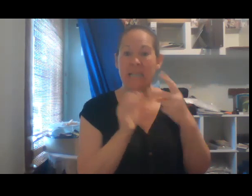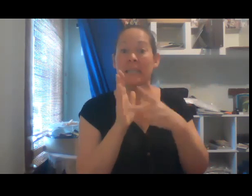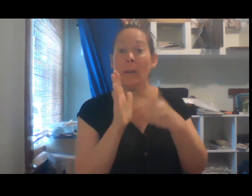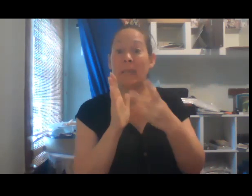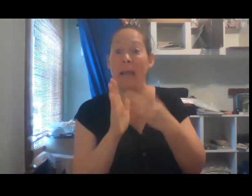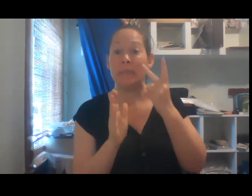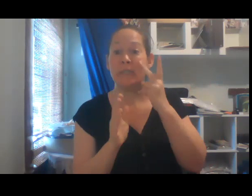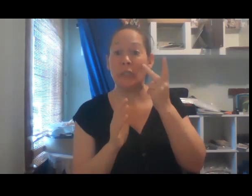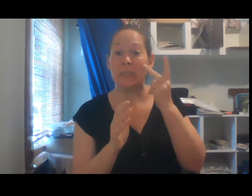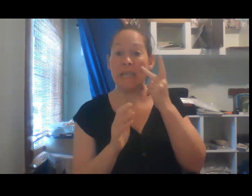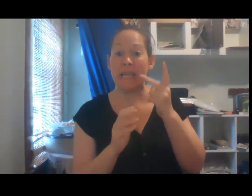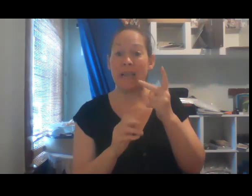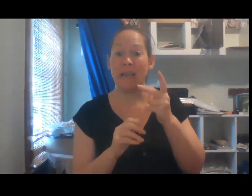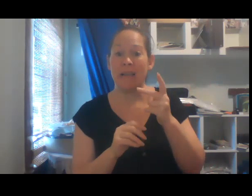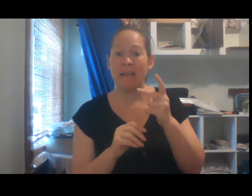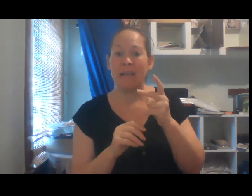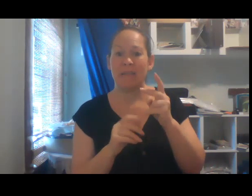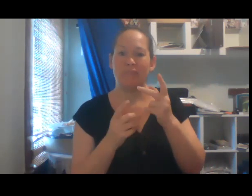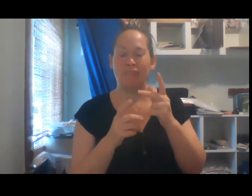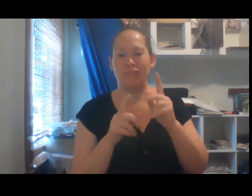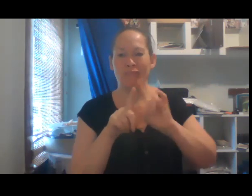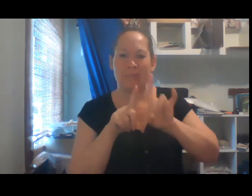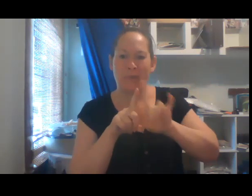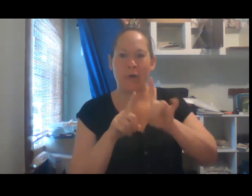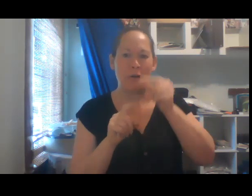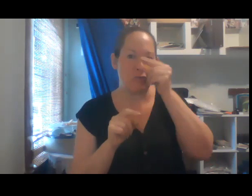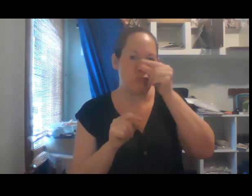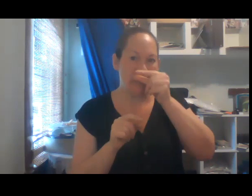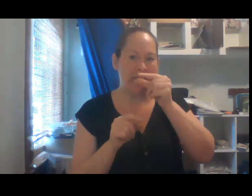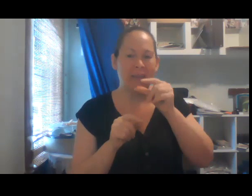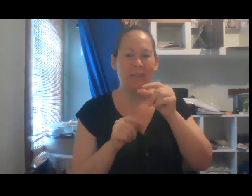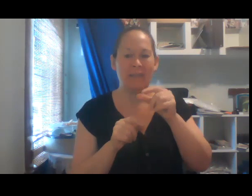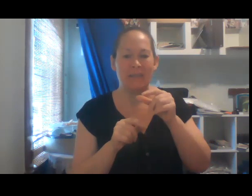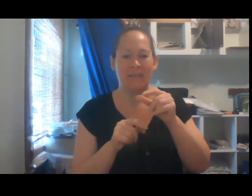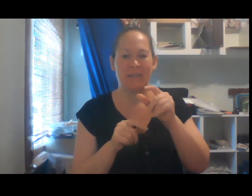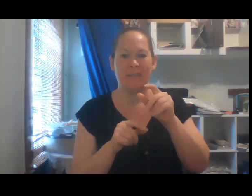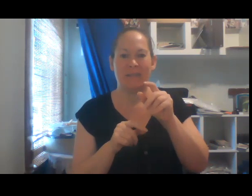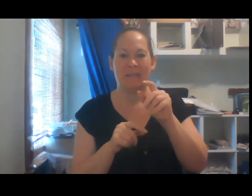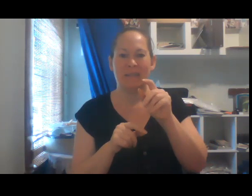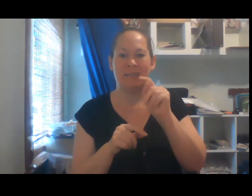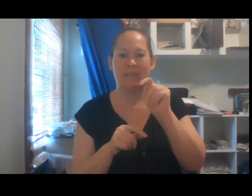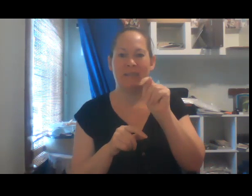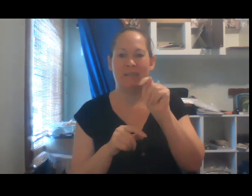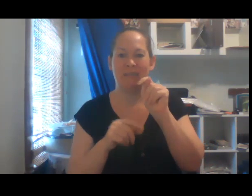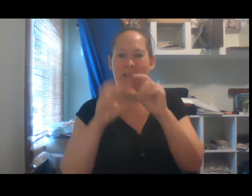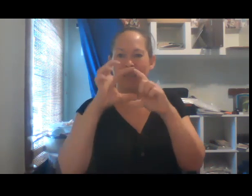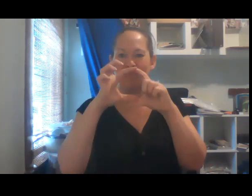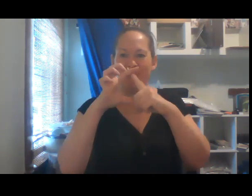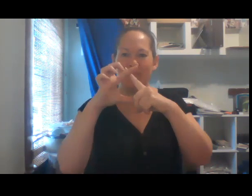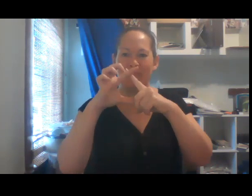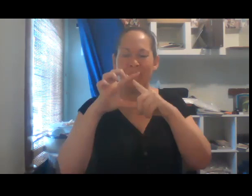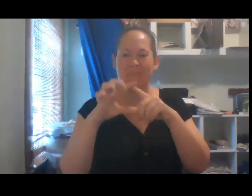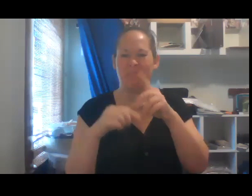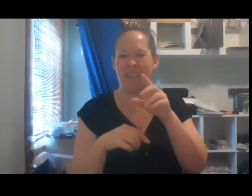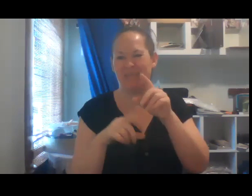or a tau, depending on which science is going. Tau is the Greek letter for t, and so it's sometimes called the time